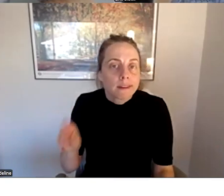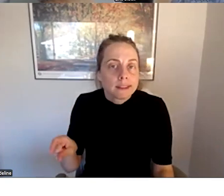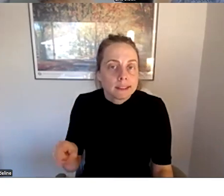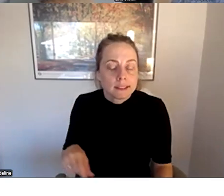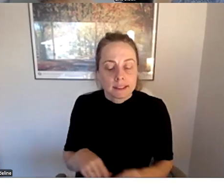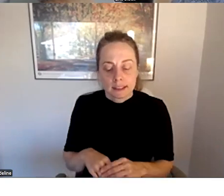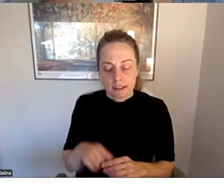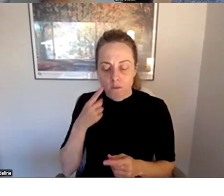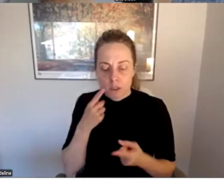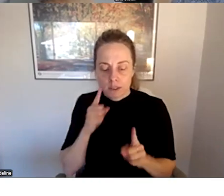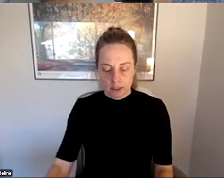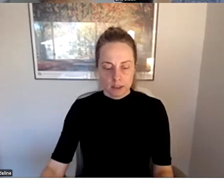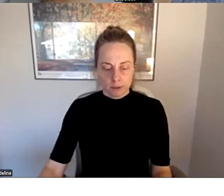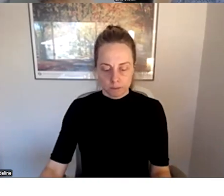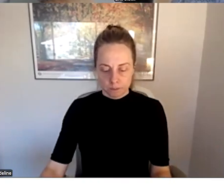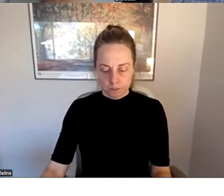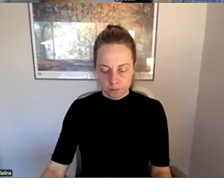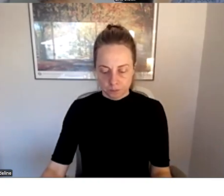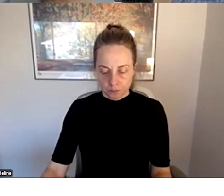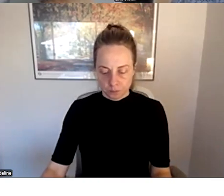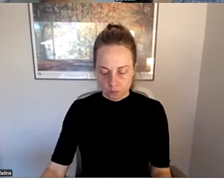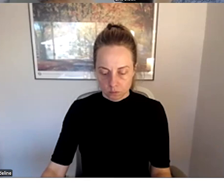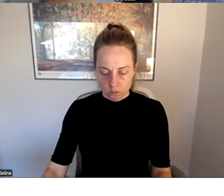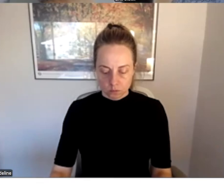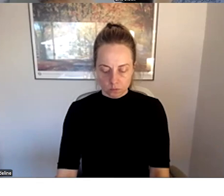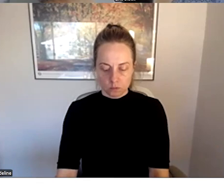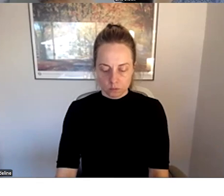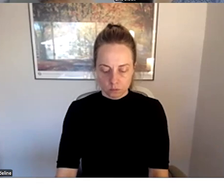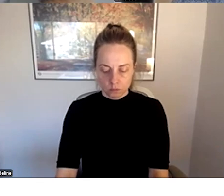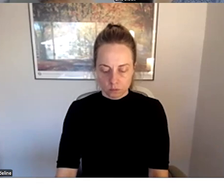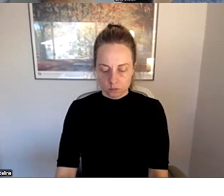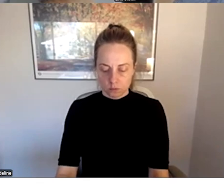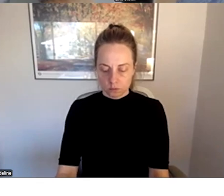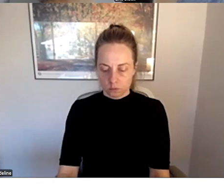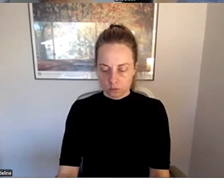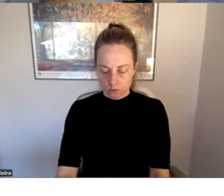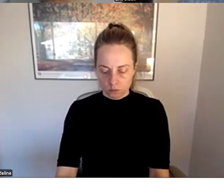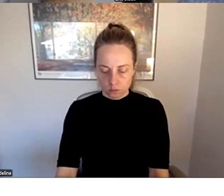be successful in their employer. I think a big